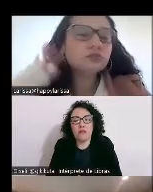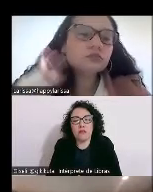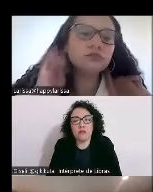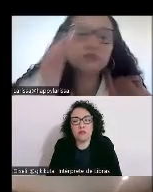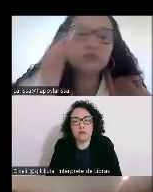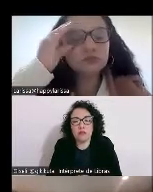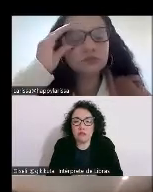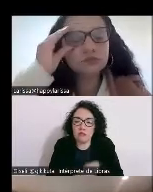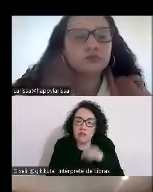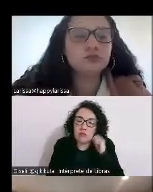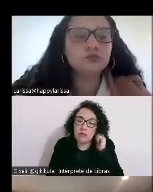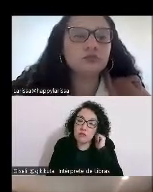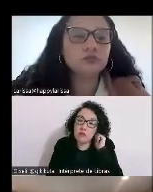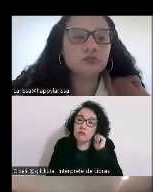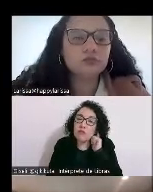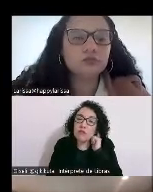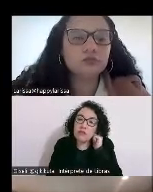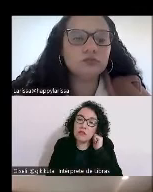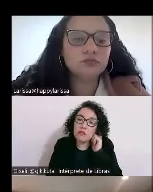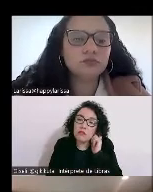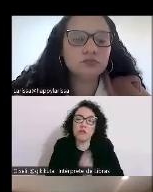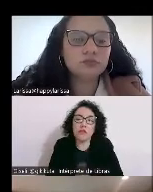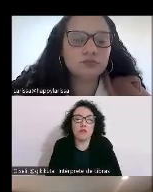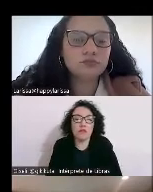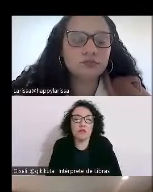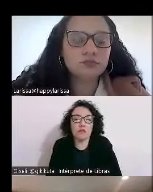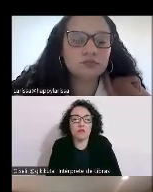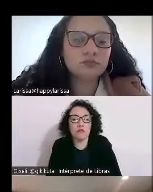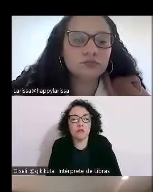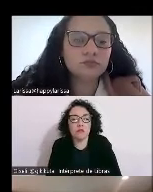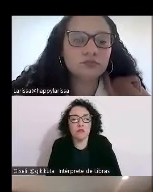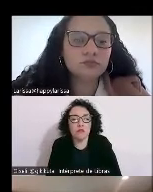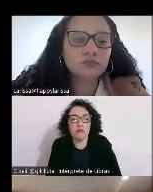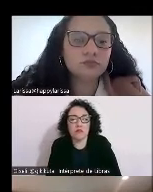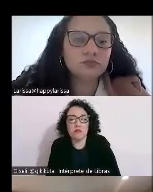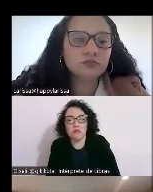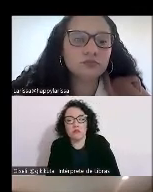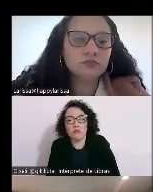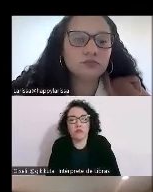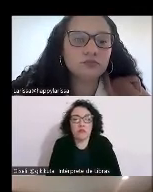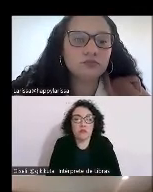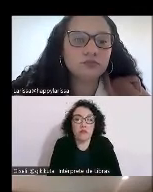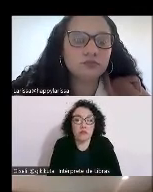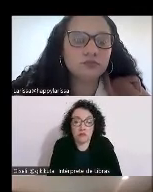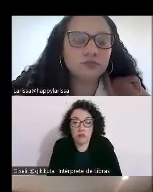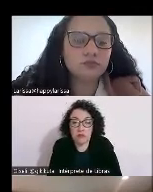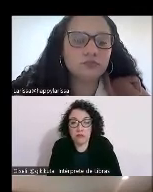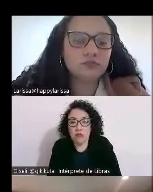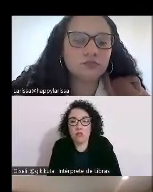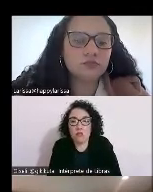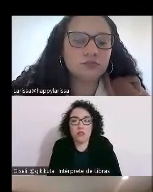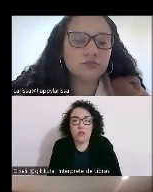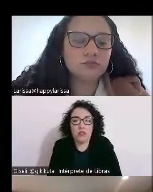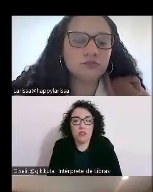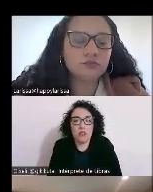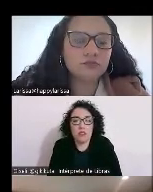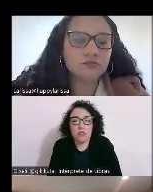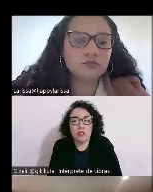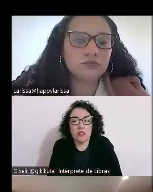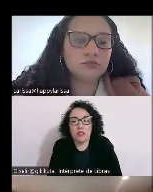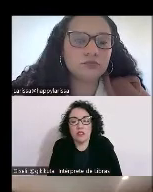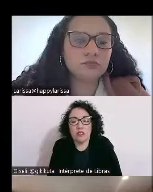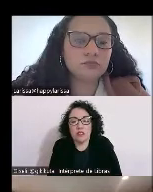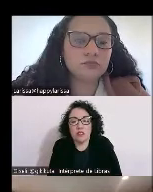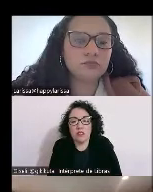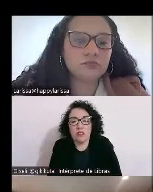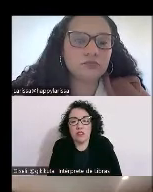time. And students come together because they have an interest in a particular topic.